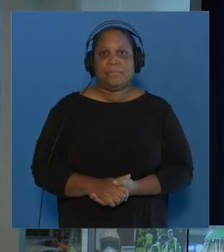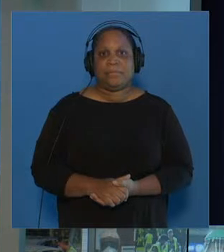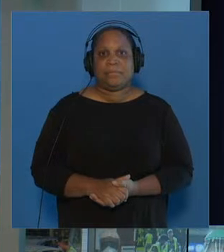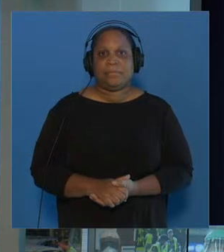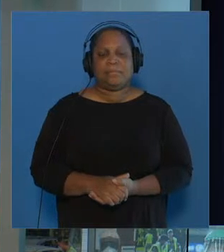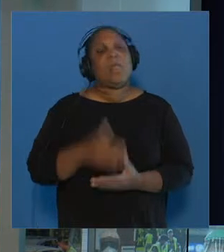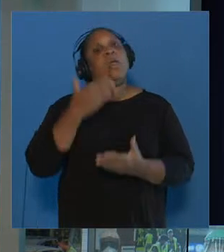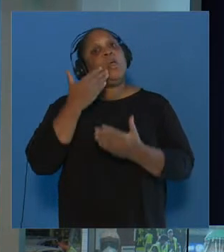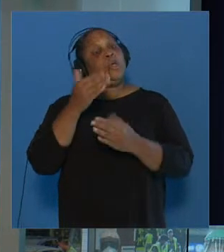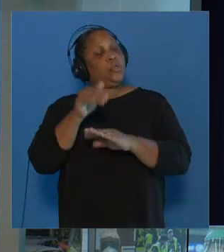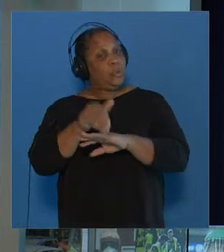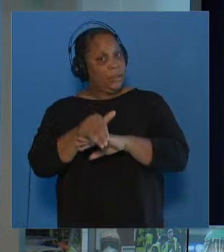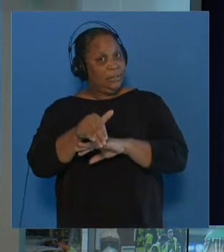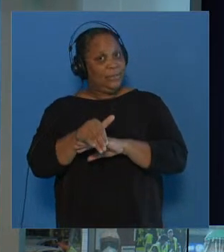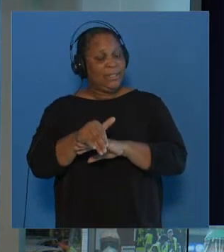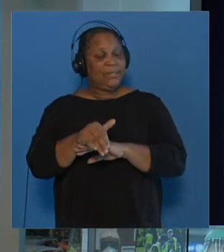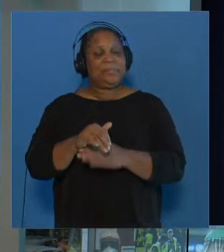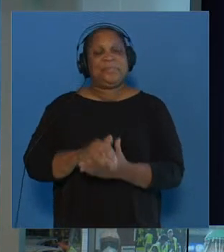Good evening.